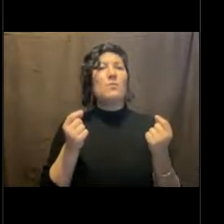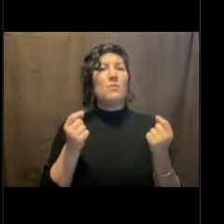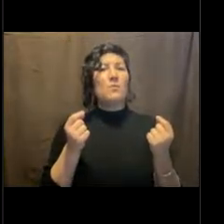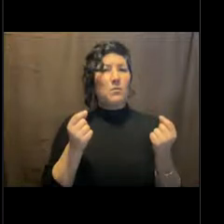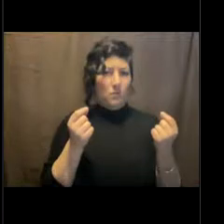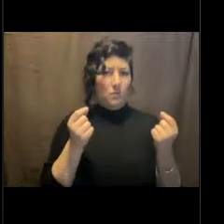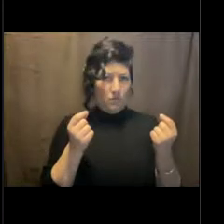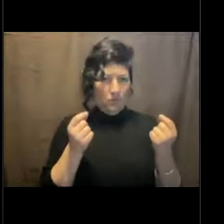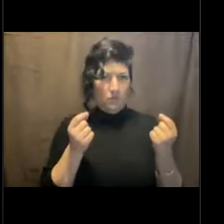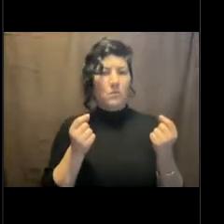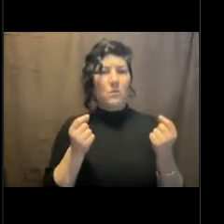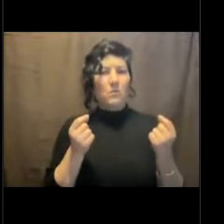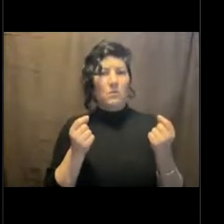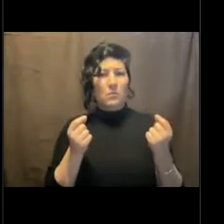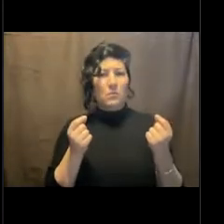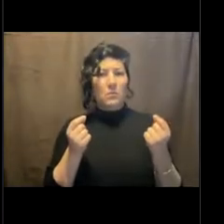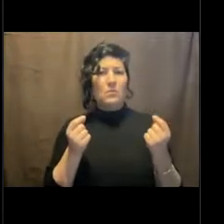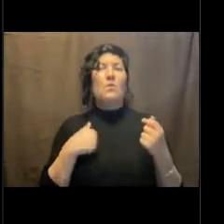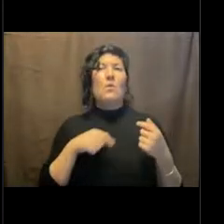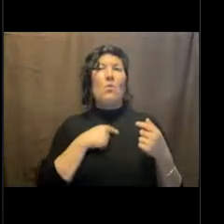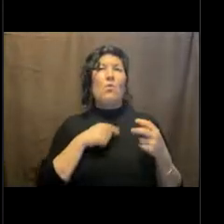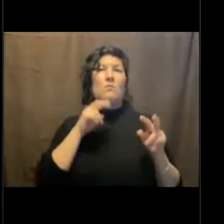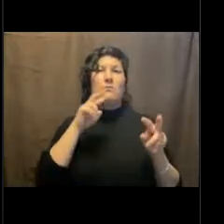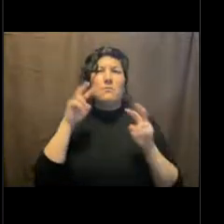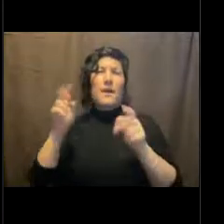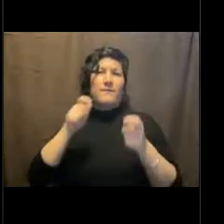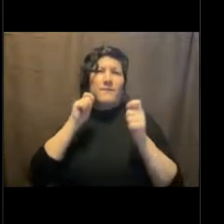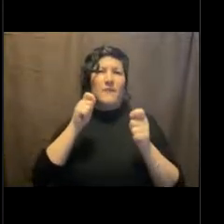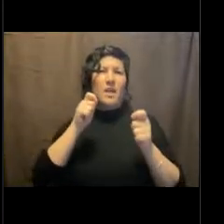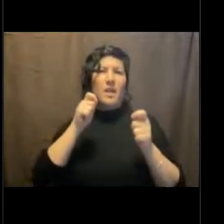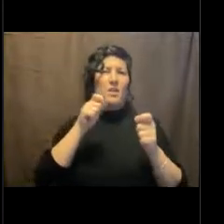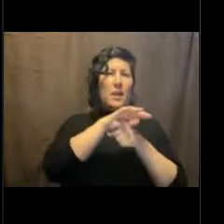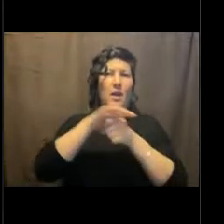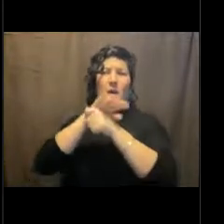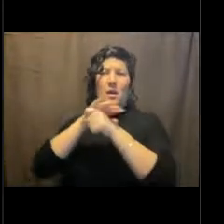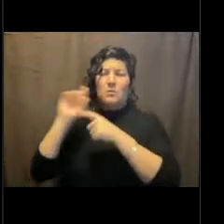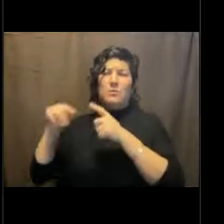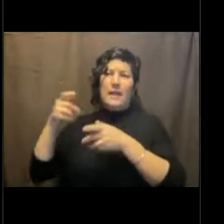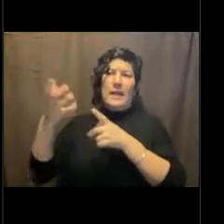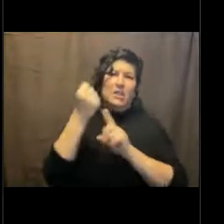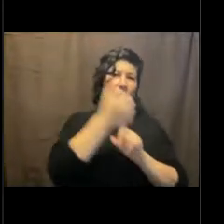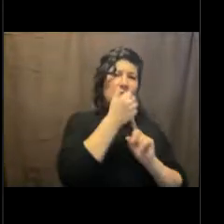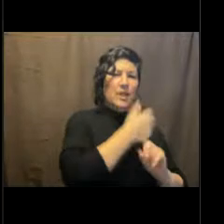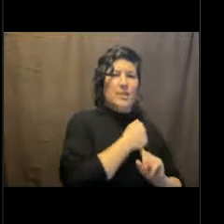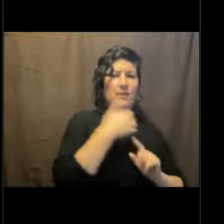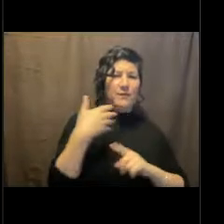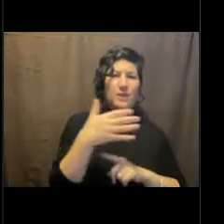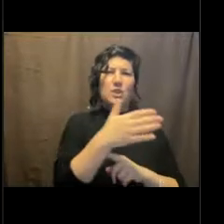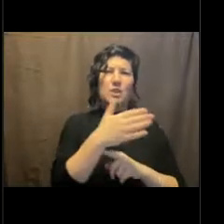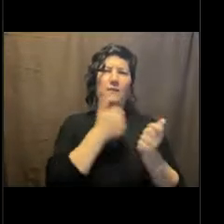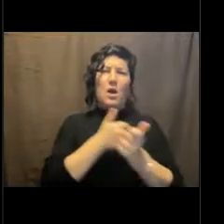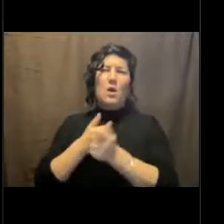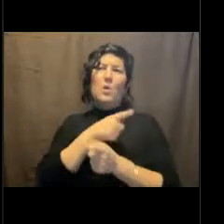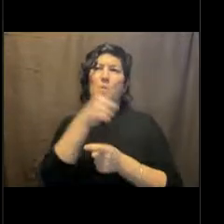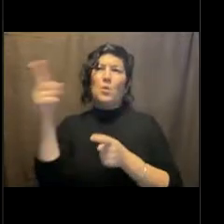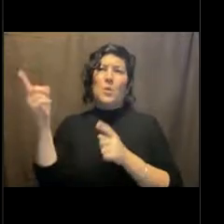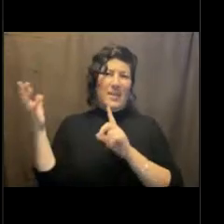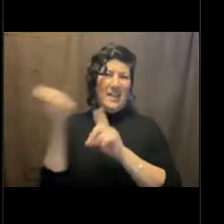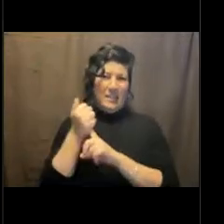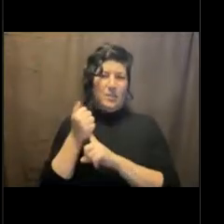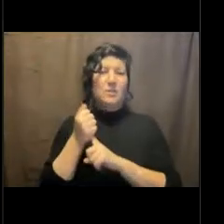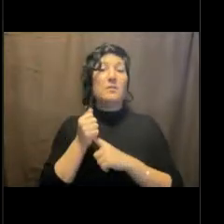changes relative to some of the major fishing ports along the Northeast US. So on the left side here, you're seeing some of the major ports up